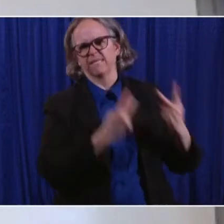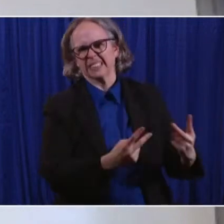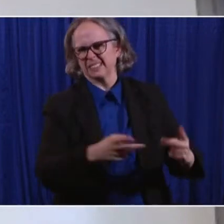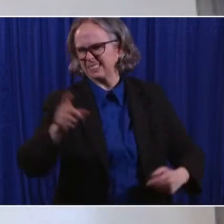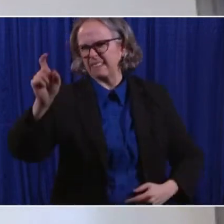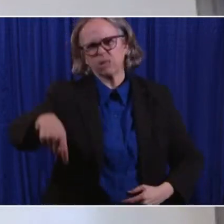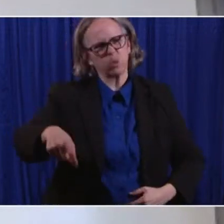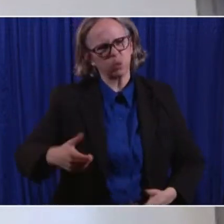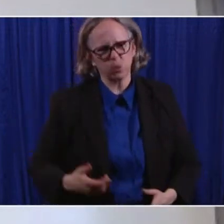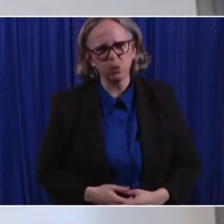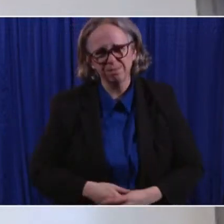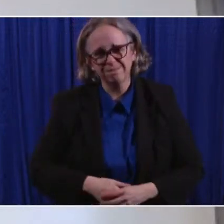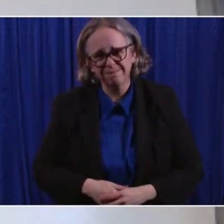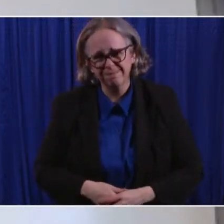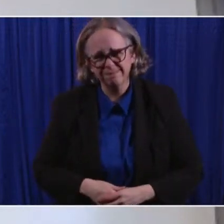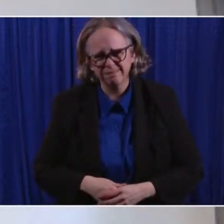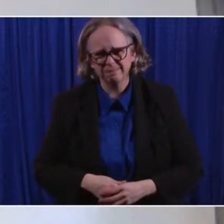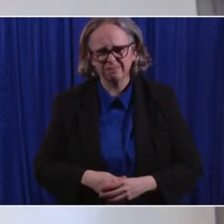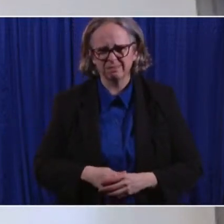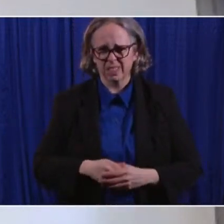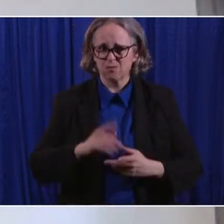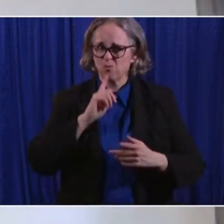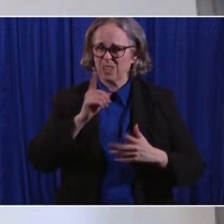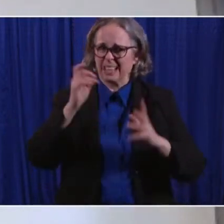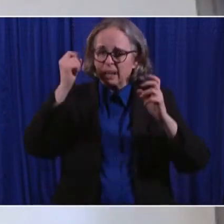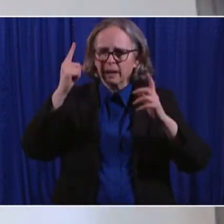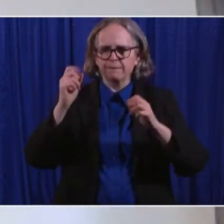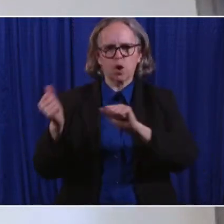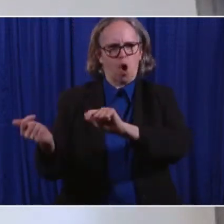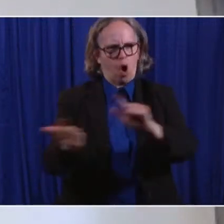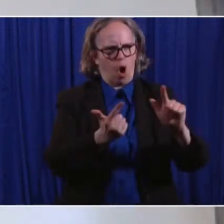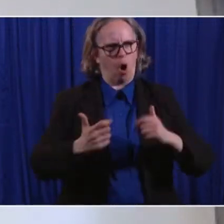for the entire building.